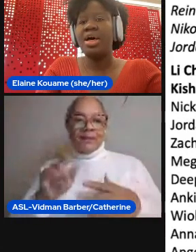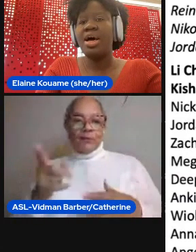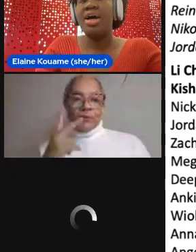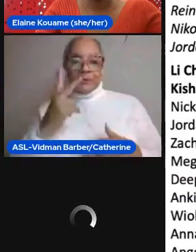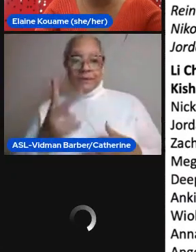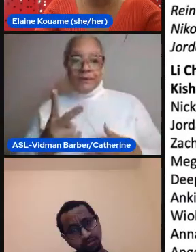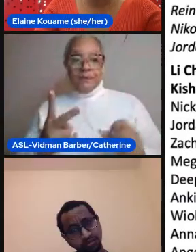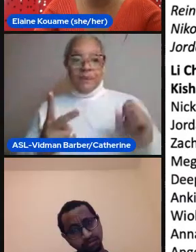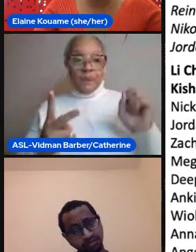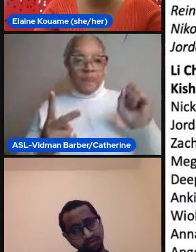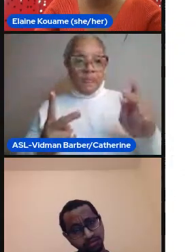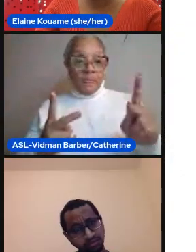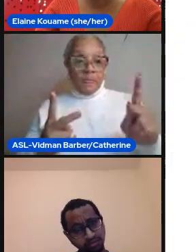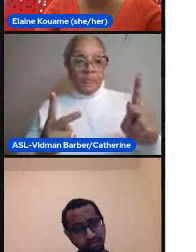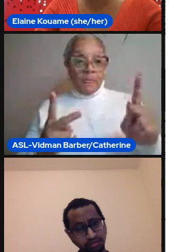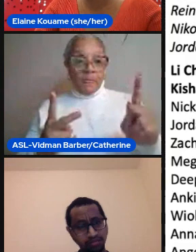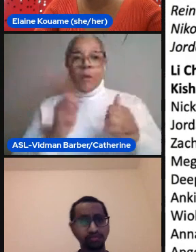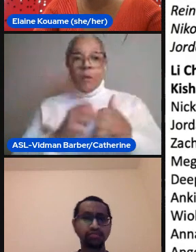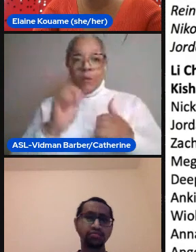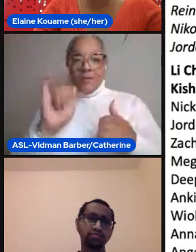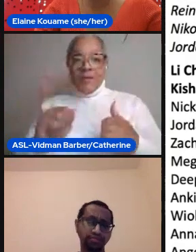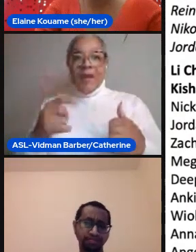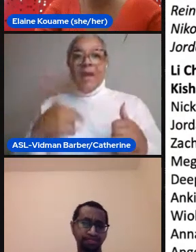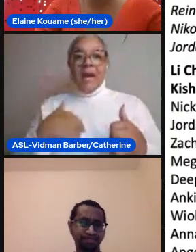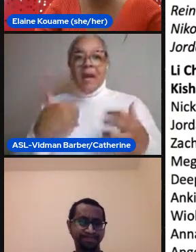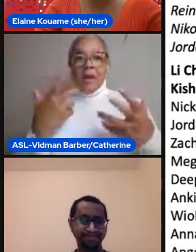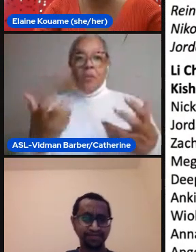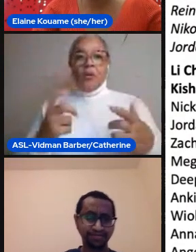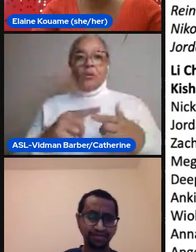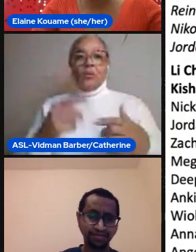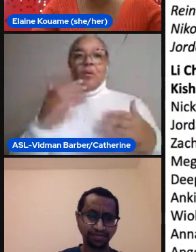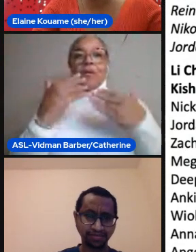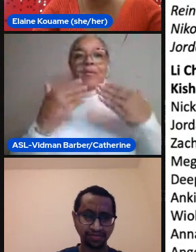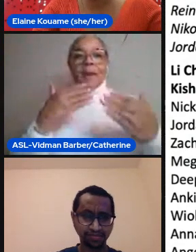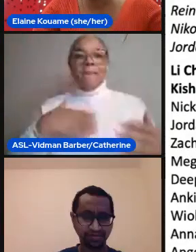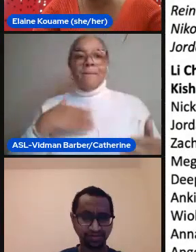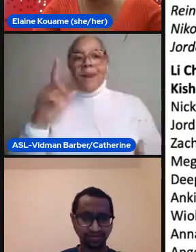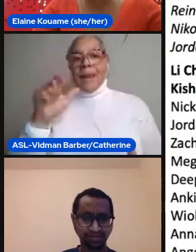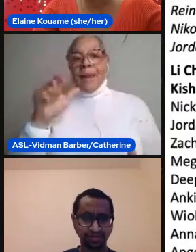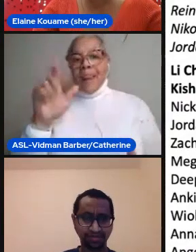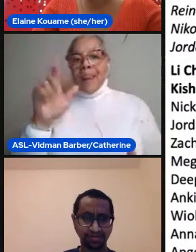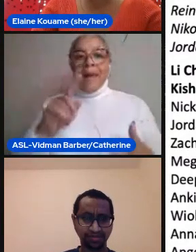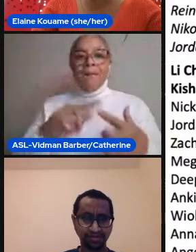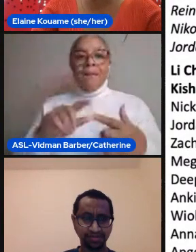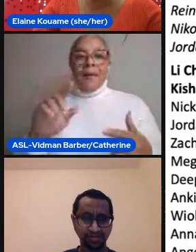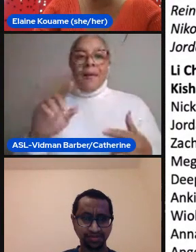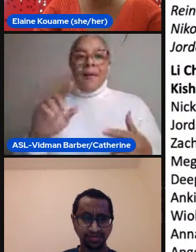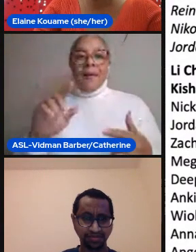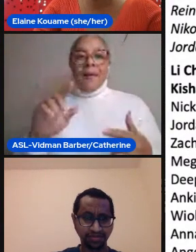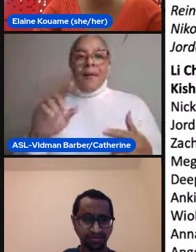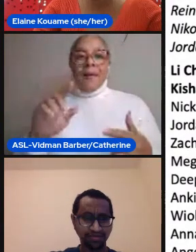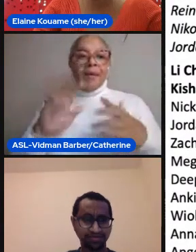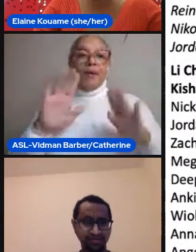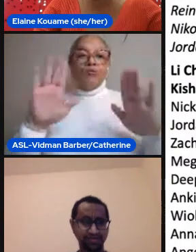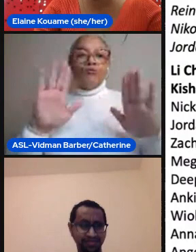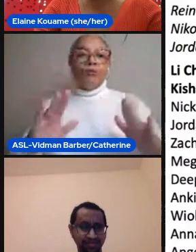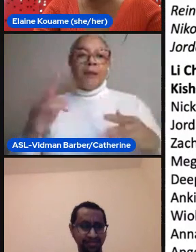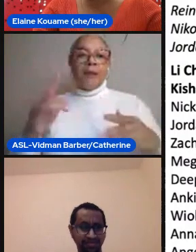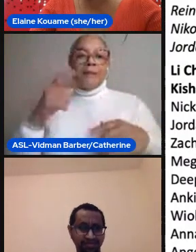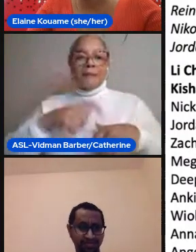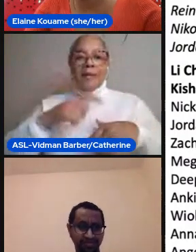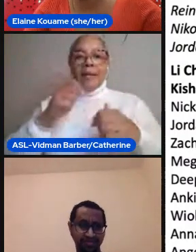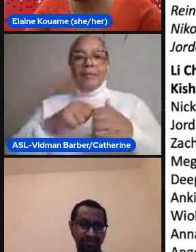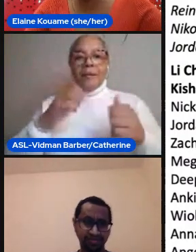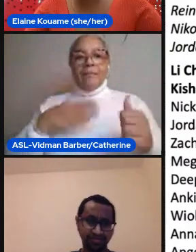Okay. So with that, I would like to thank my lab, my PhD lab. I really had a great time in my lab.